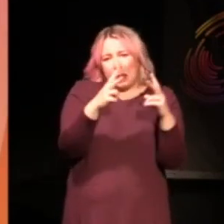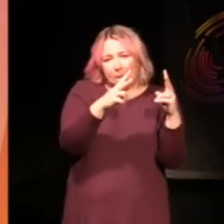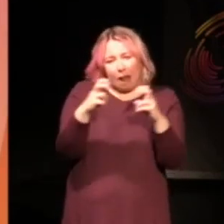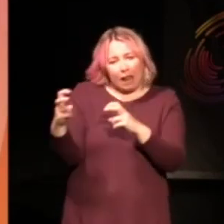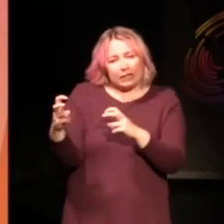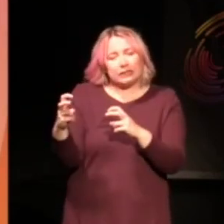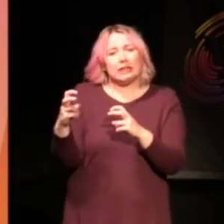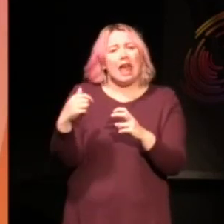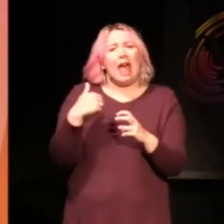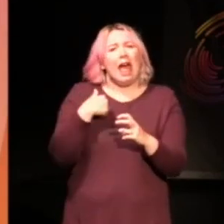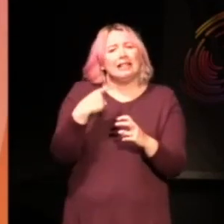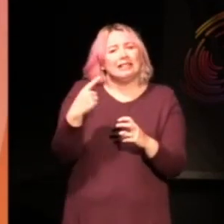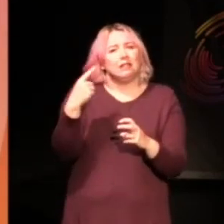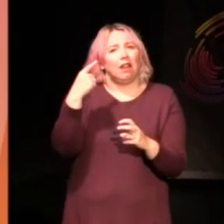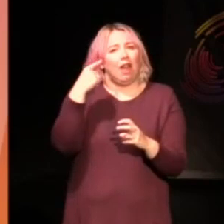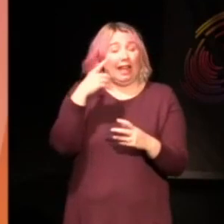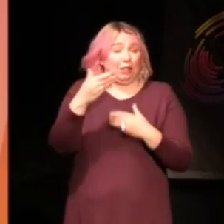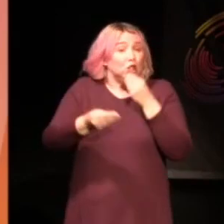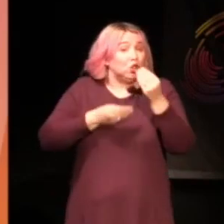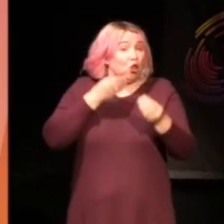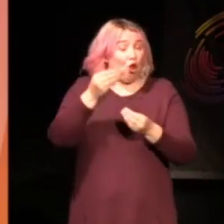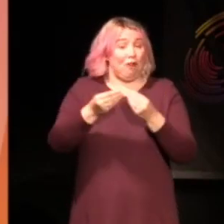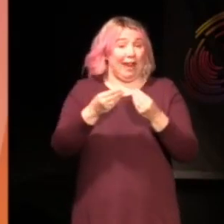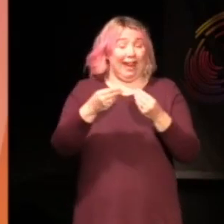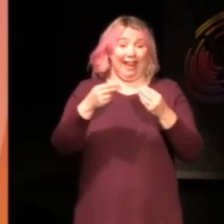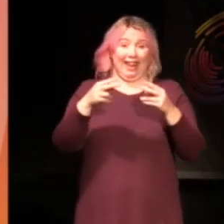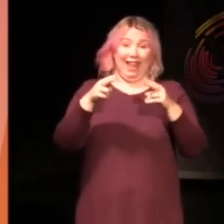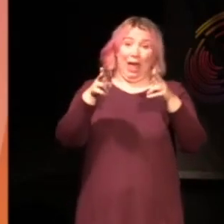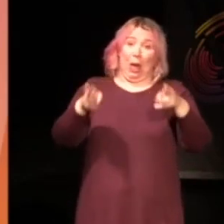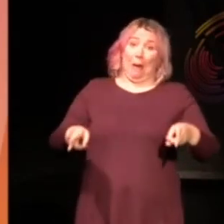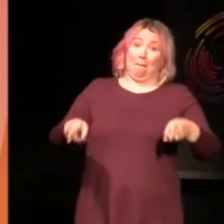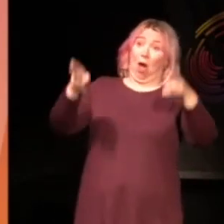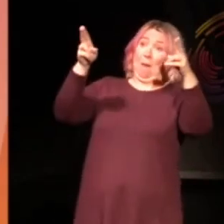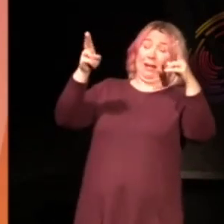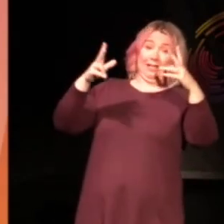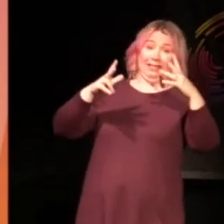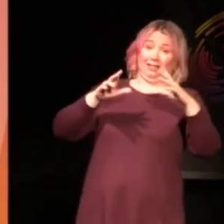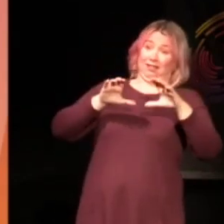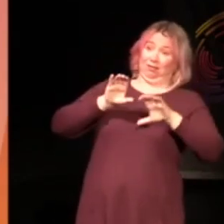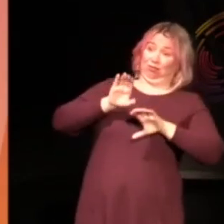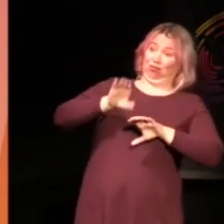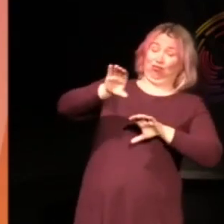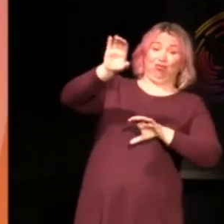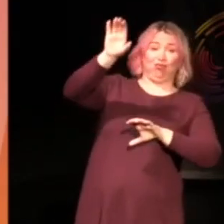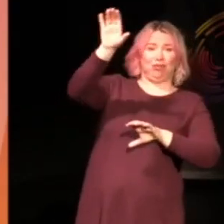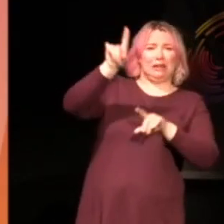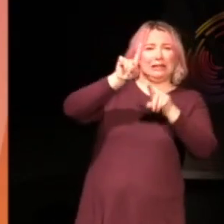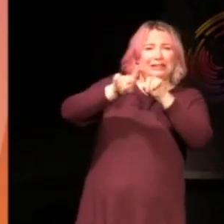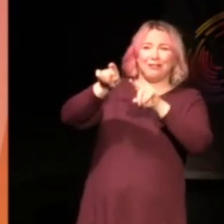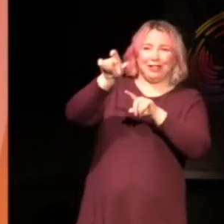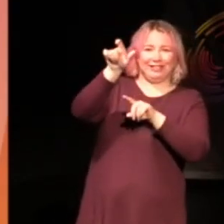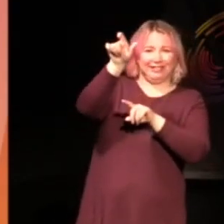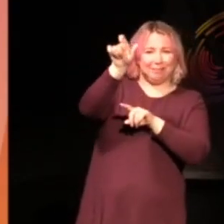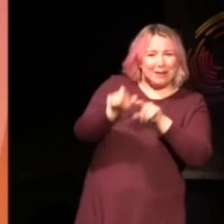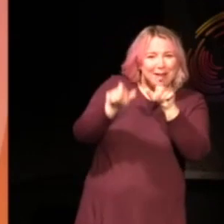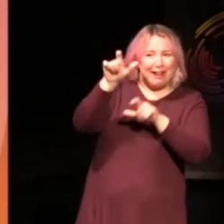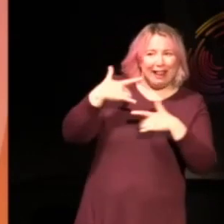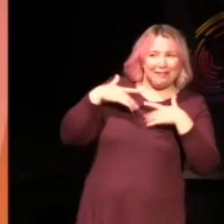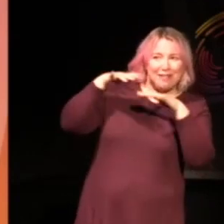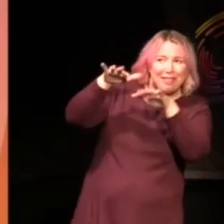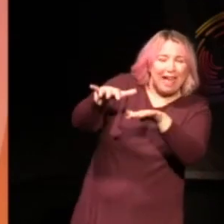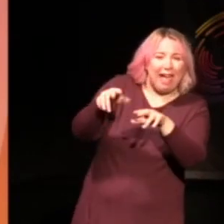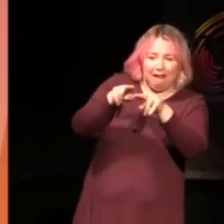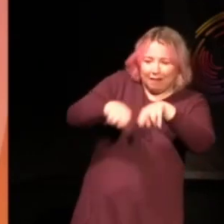Palace in those terms. This is the story of an apartment building in Istanbul with completely different tenants and people living in